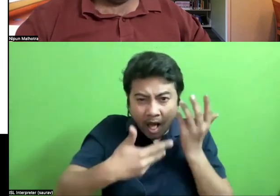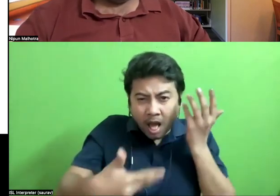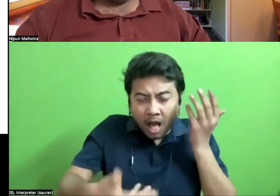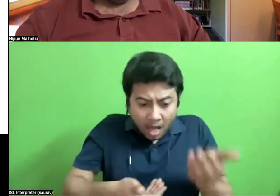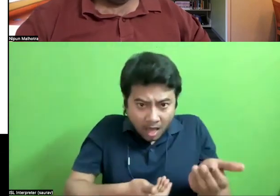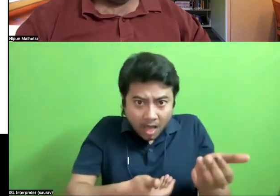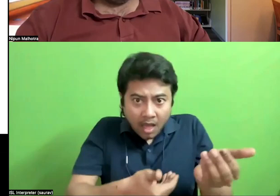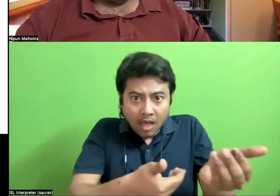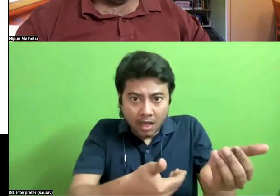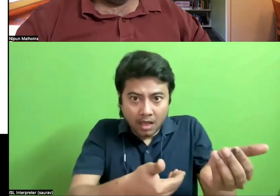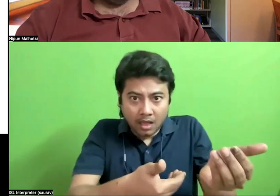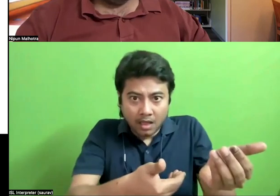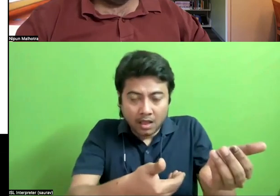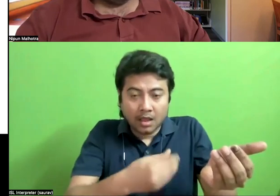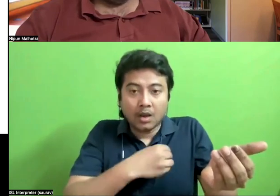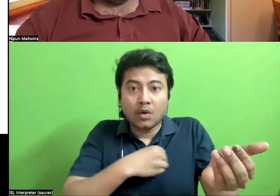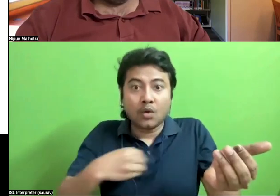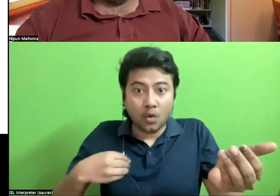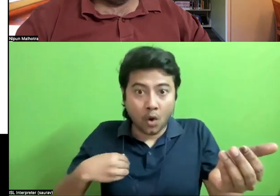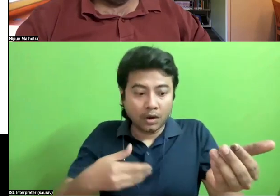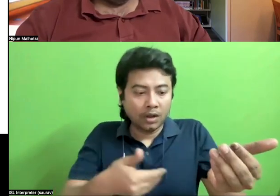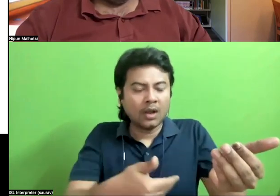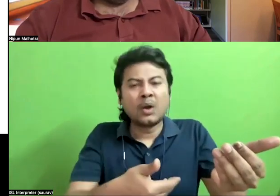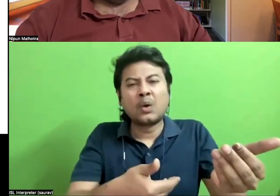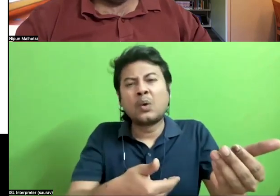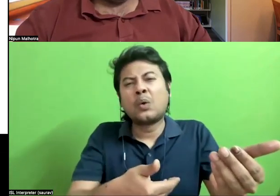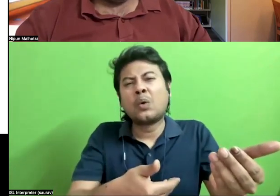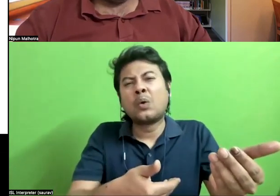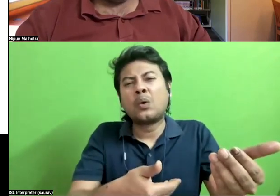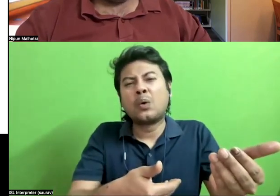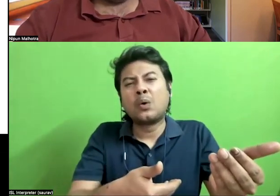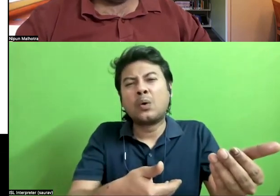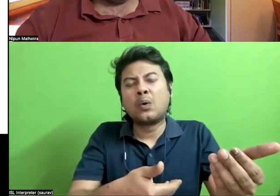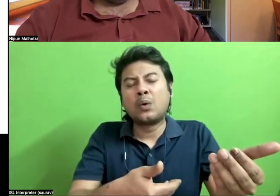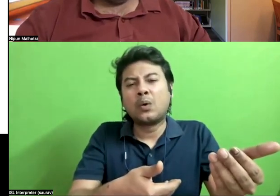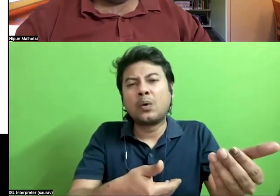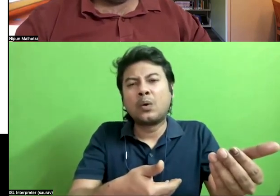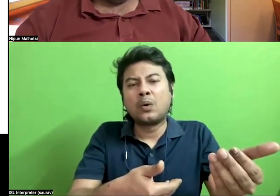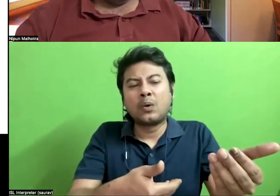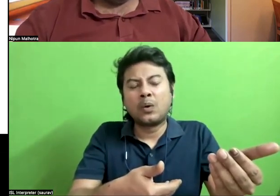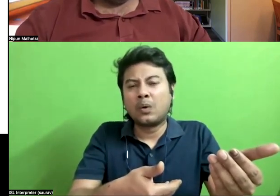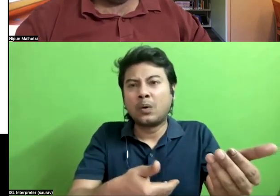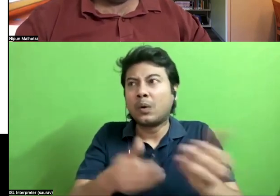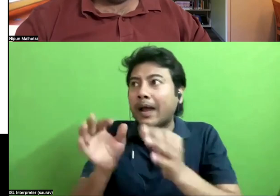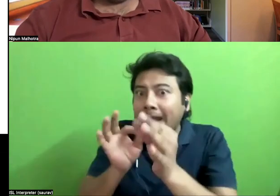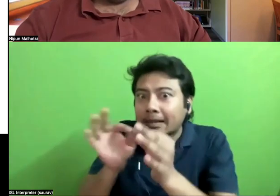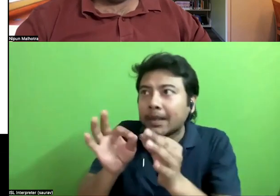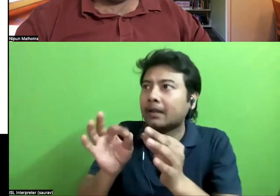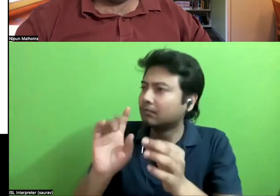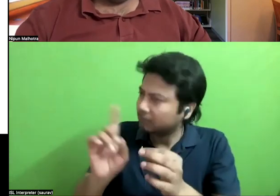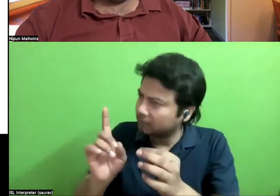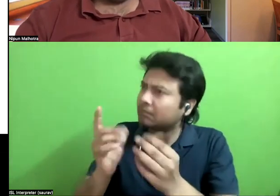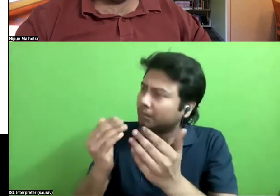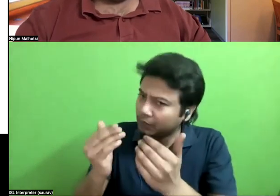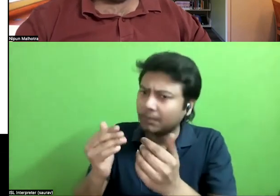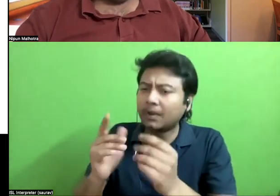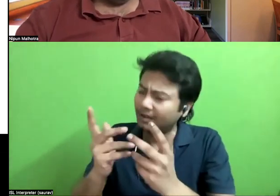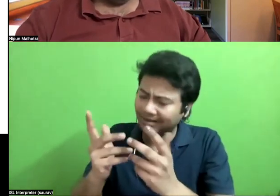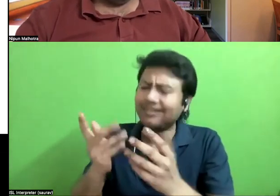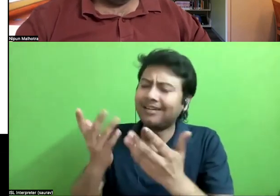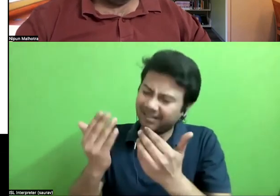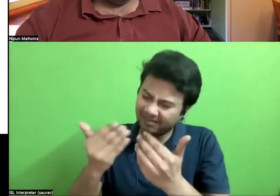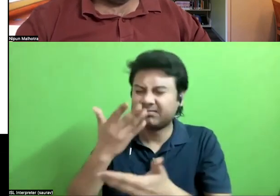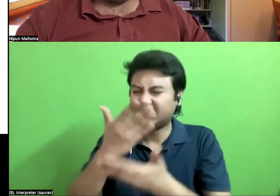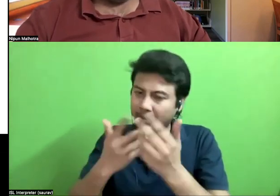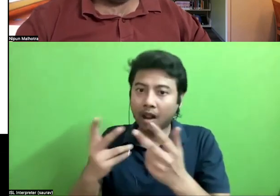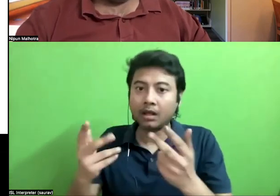giving a medical condition and what are the what is the situation related to that condition, doctors gave a very subjective opinion to